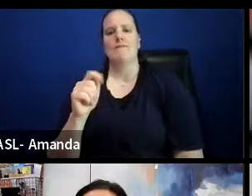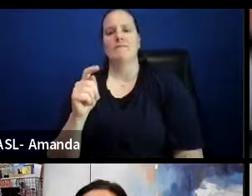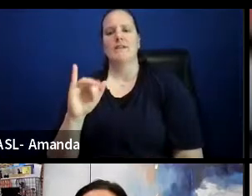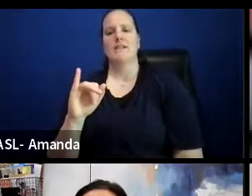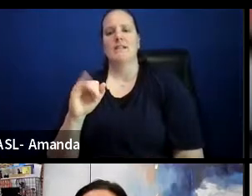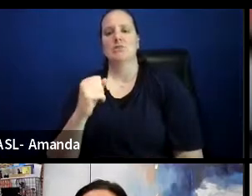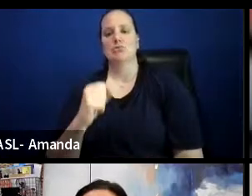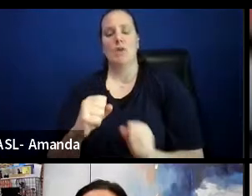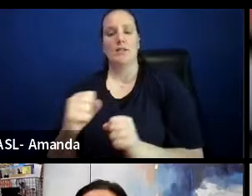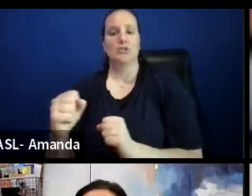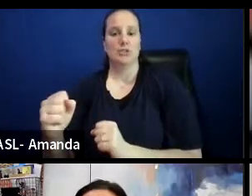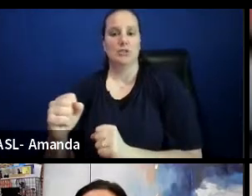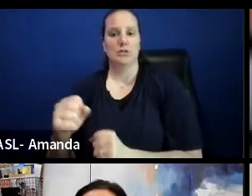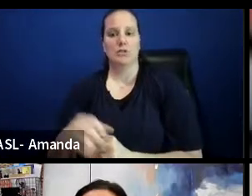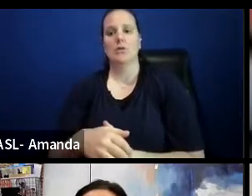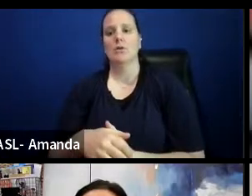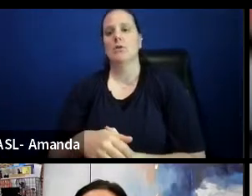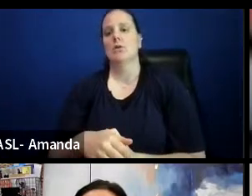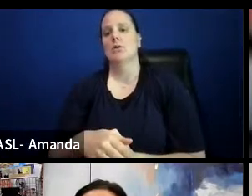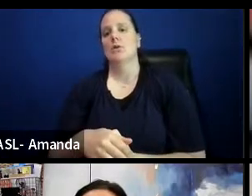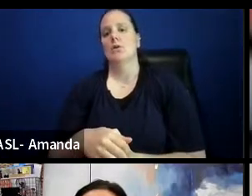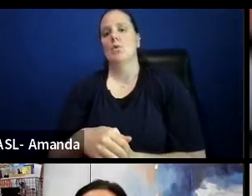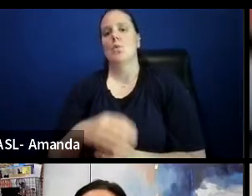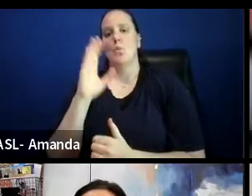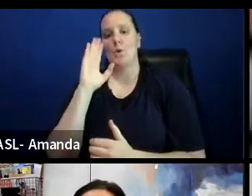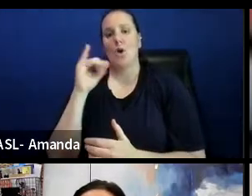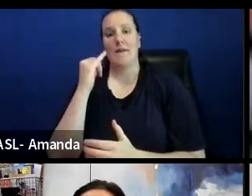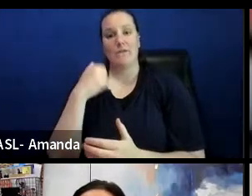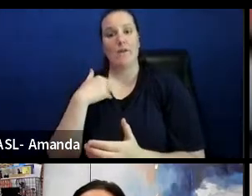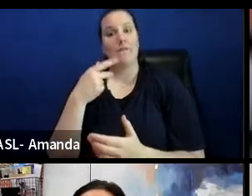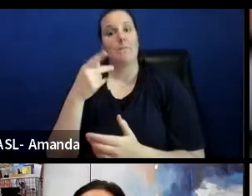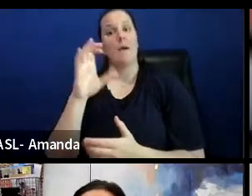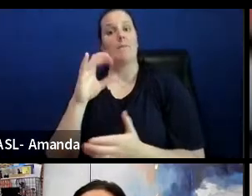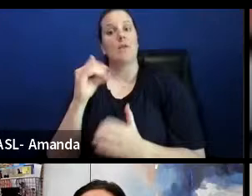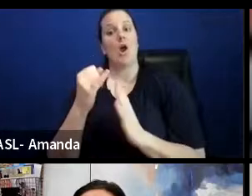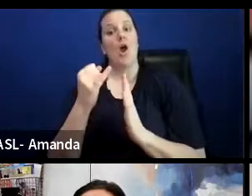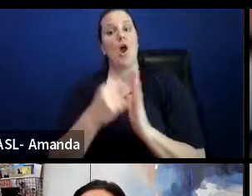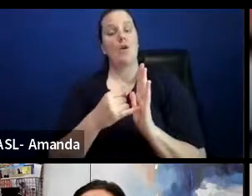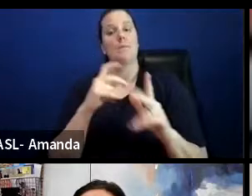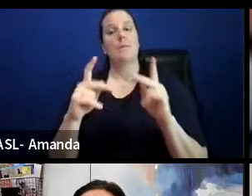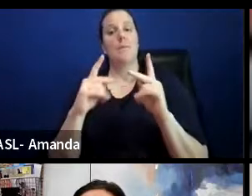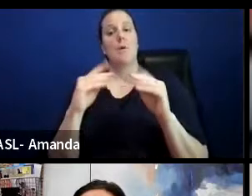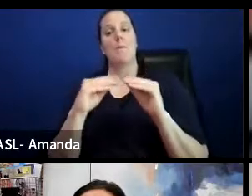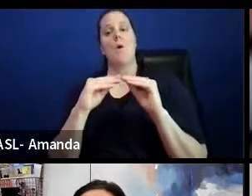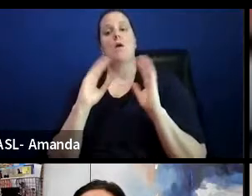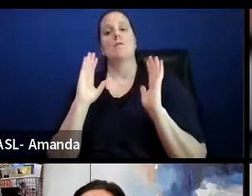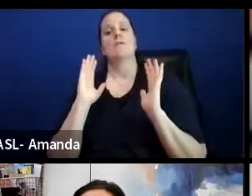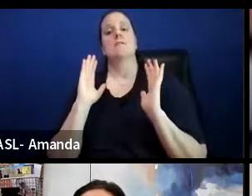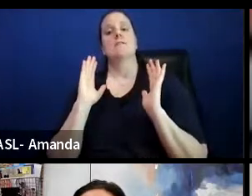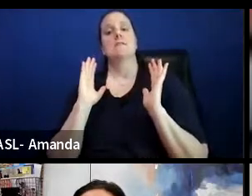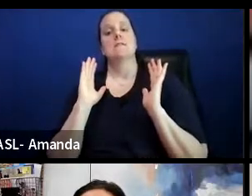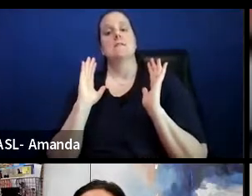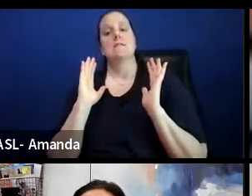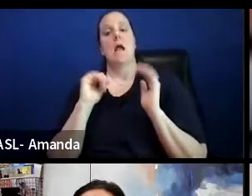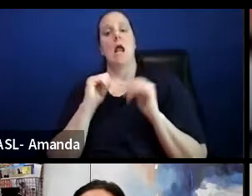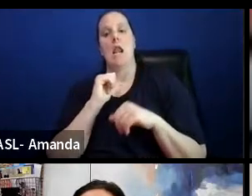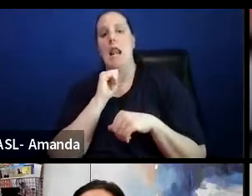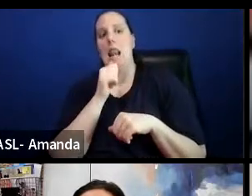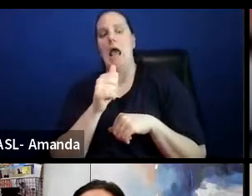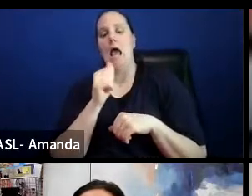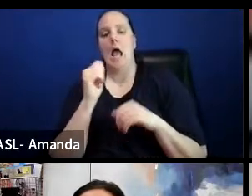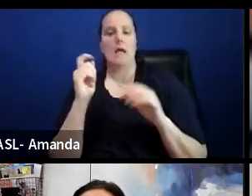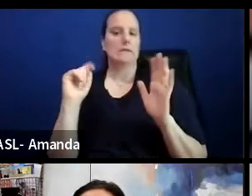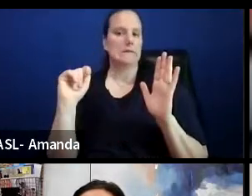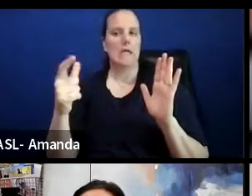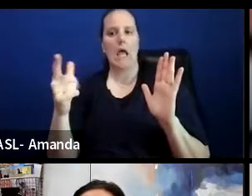strategy. We know that when you have public art, people are more likely not to tag